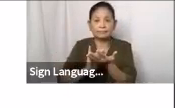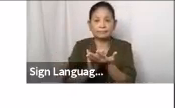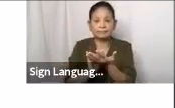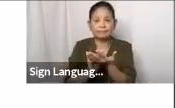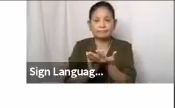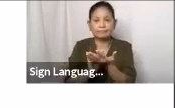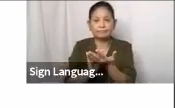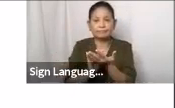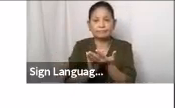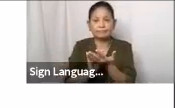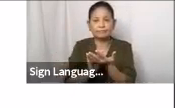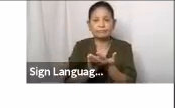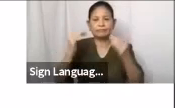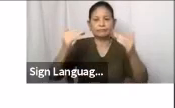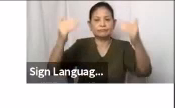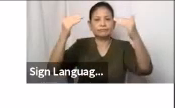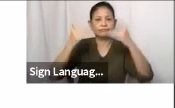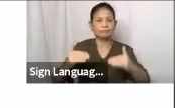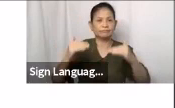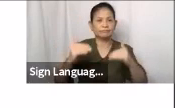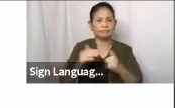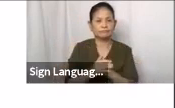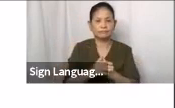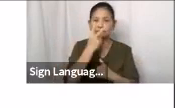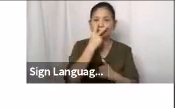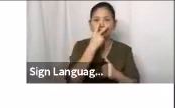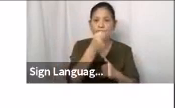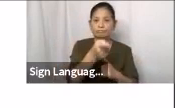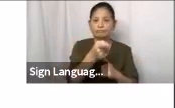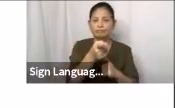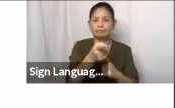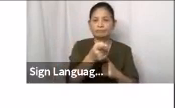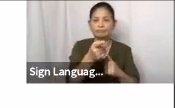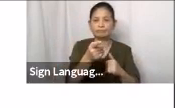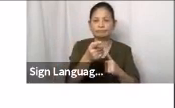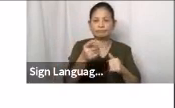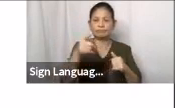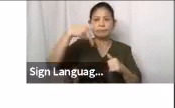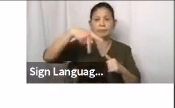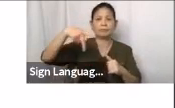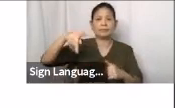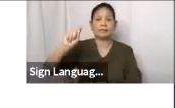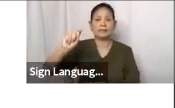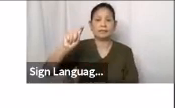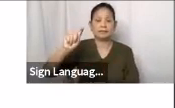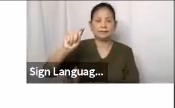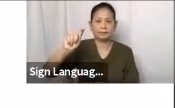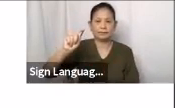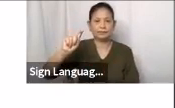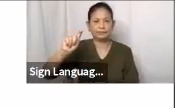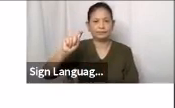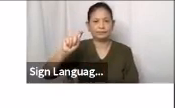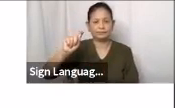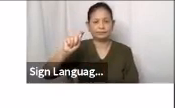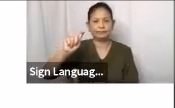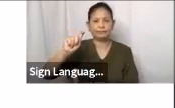if we move to the next slide, I can get on the findings we have.